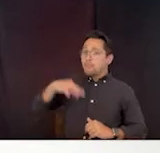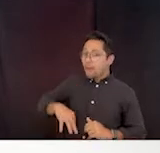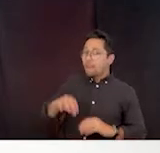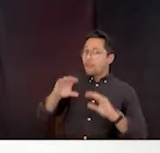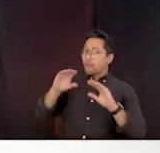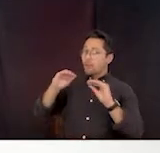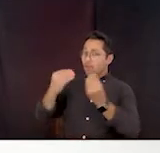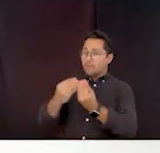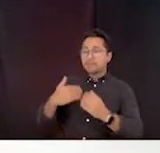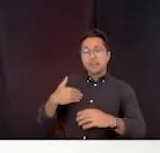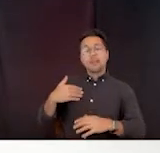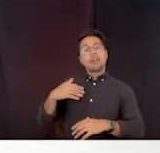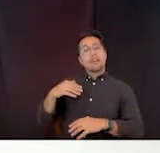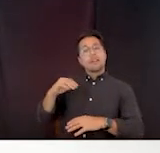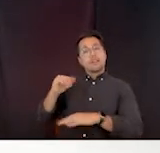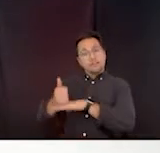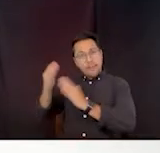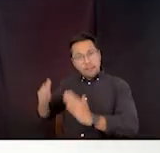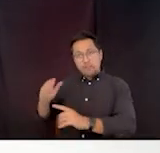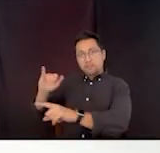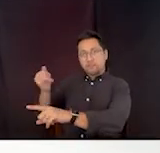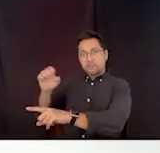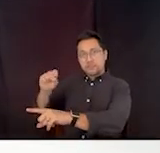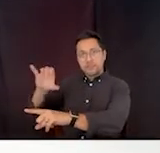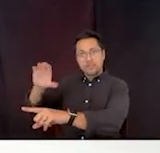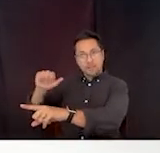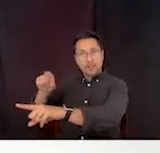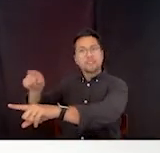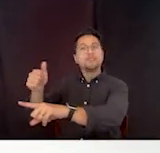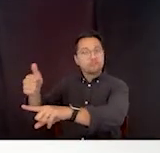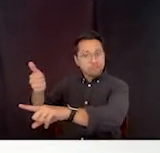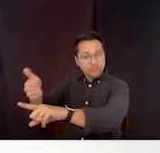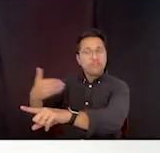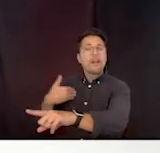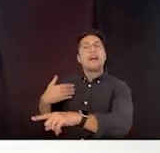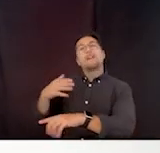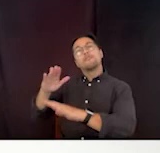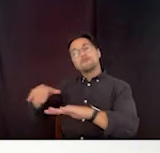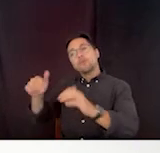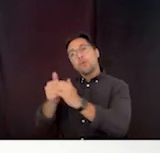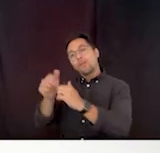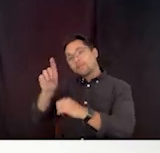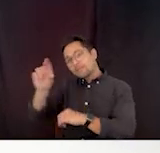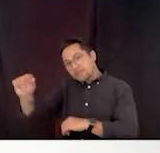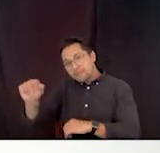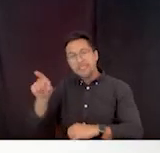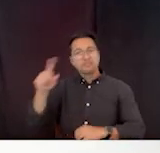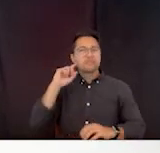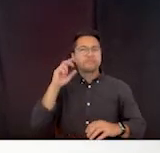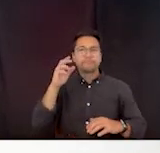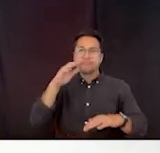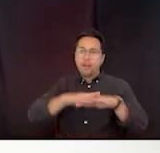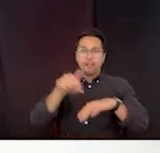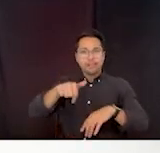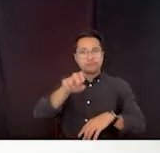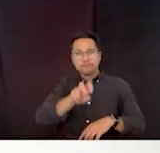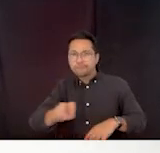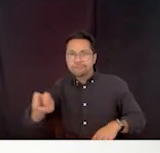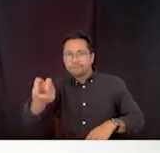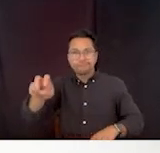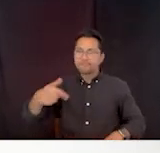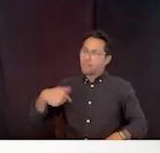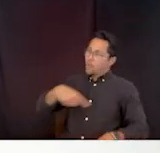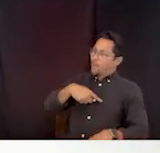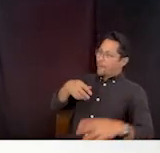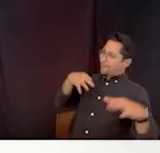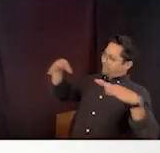and our founder, Jessica Barisano, is in the audience. She has a child with a disability, and she has been on this parenting journey that we're kind of describing for